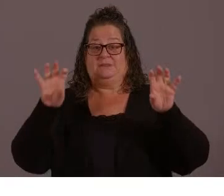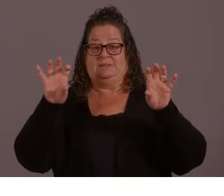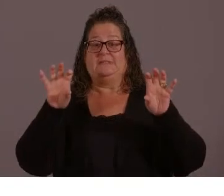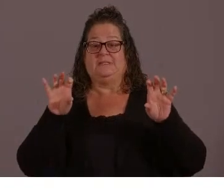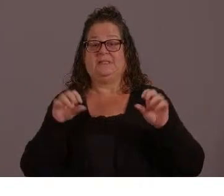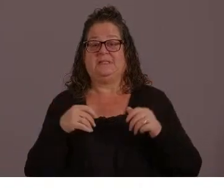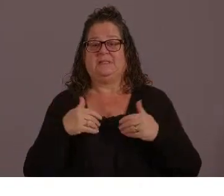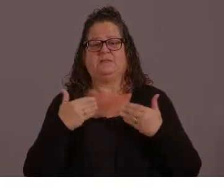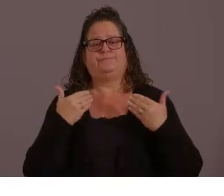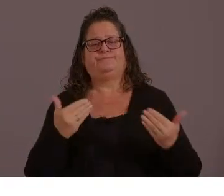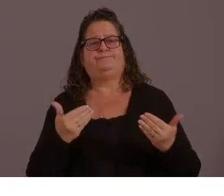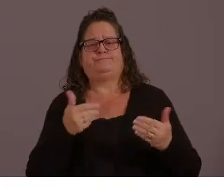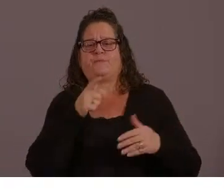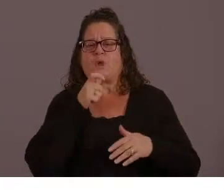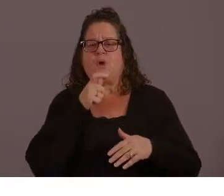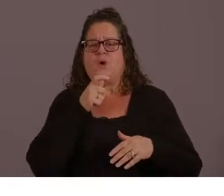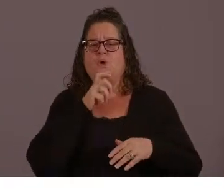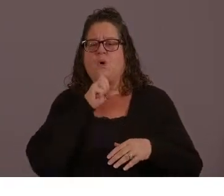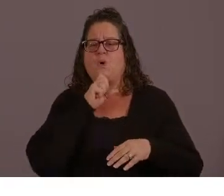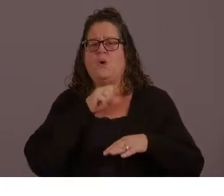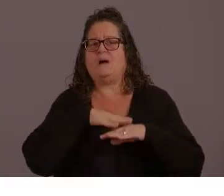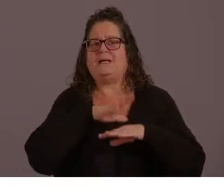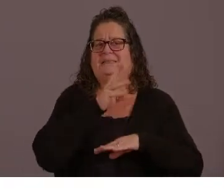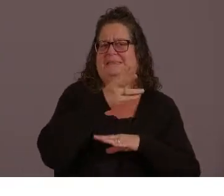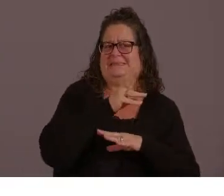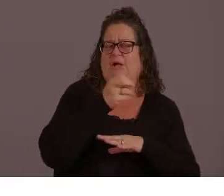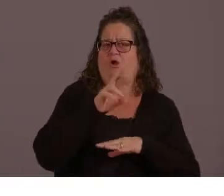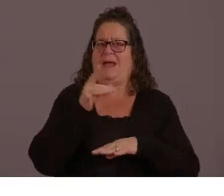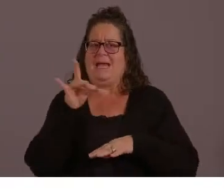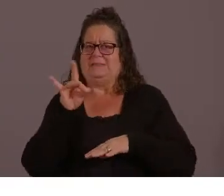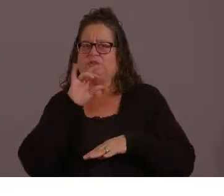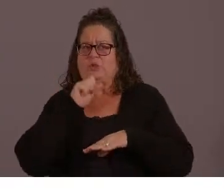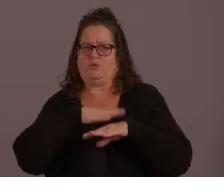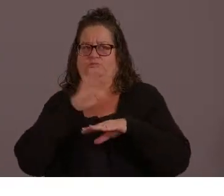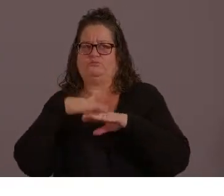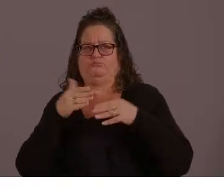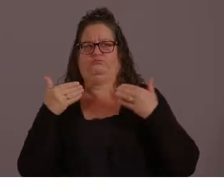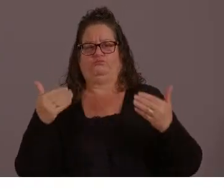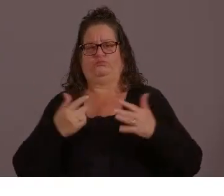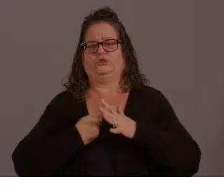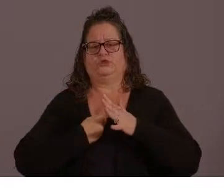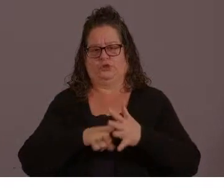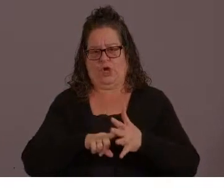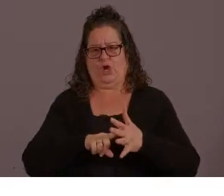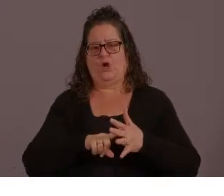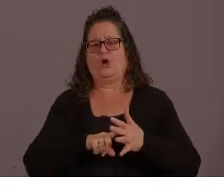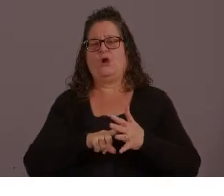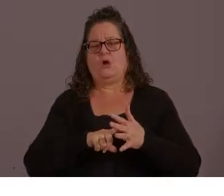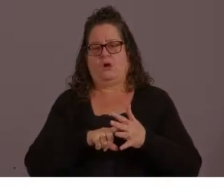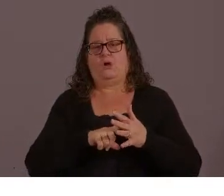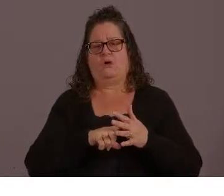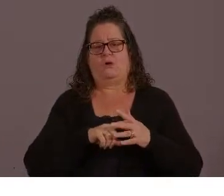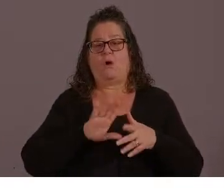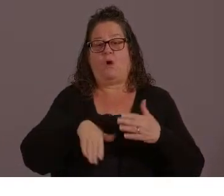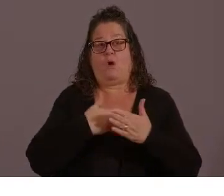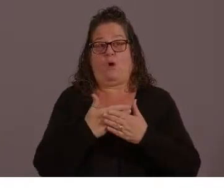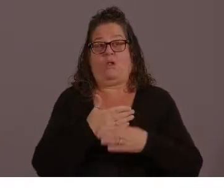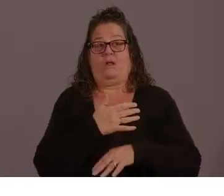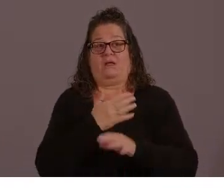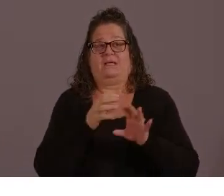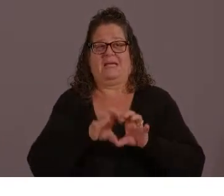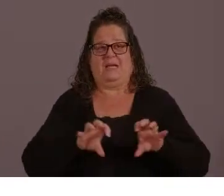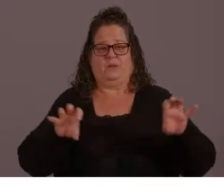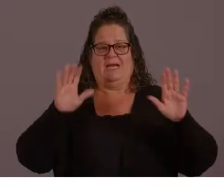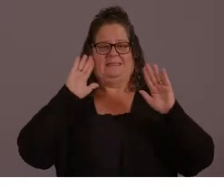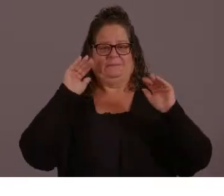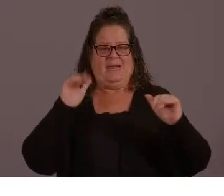or 18 and above. All counties expect to move to age 18 by Monday. Yavapai and Santa Cruz are currently